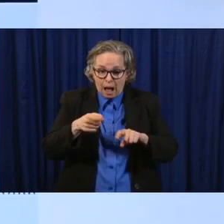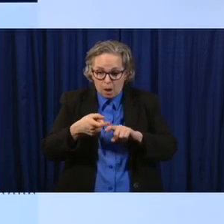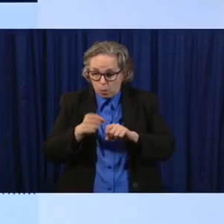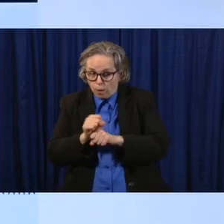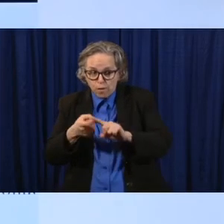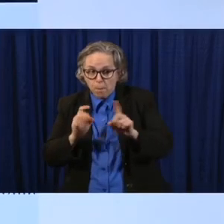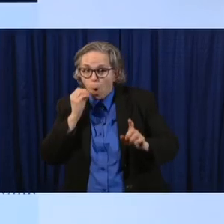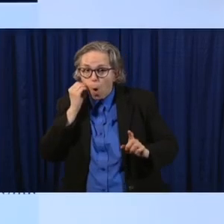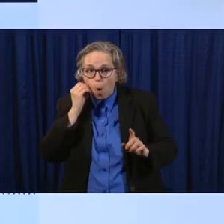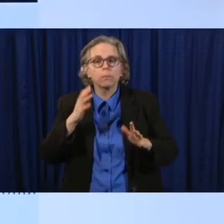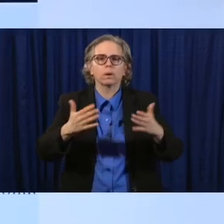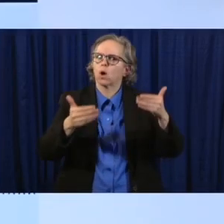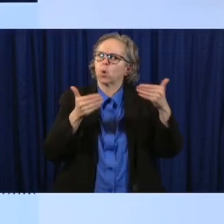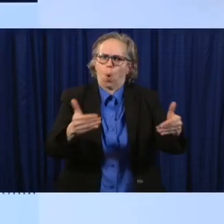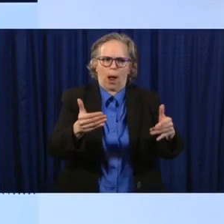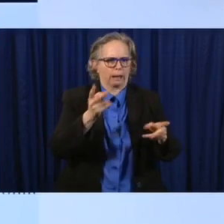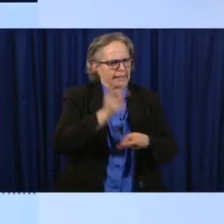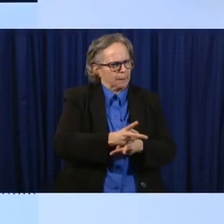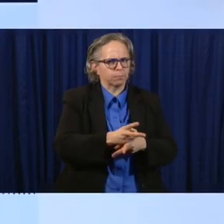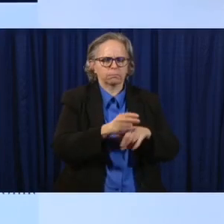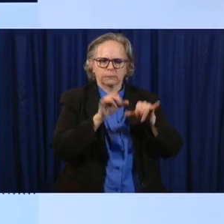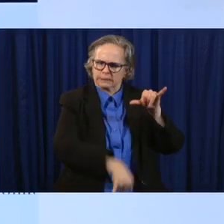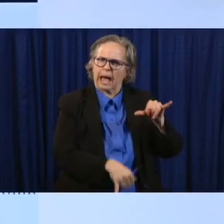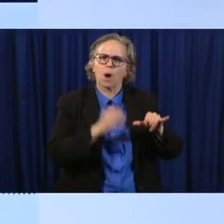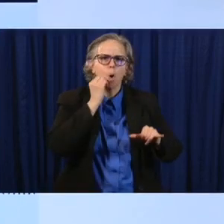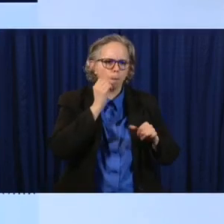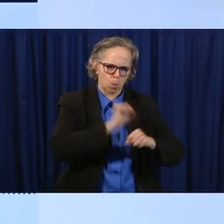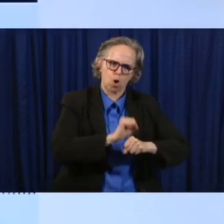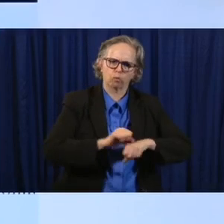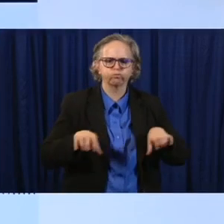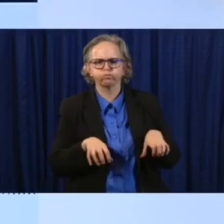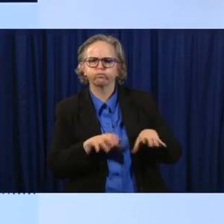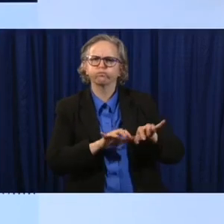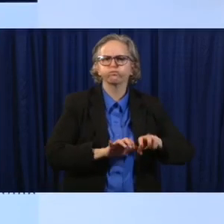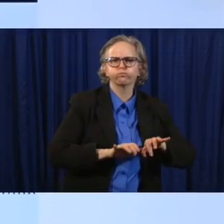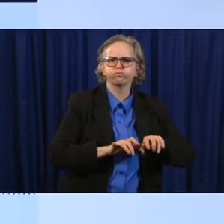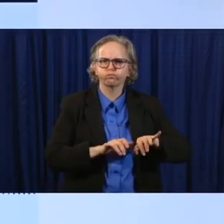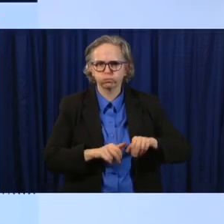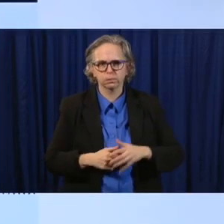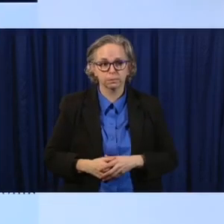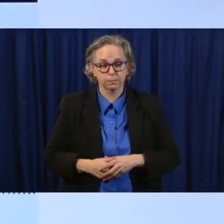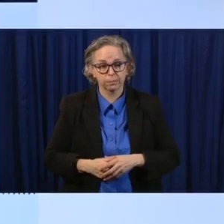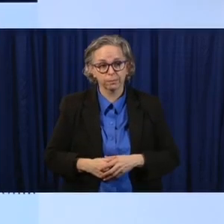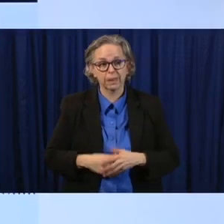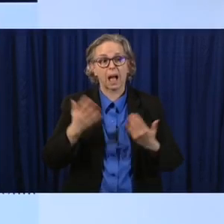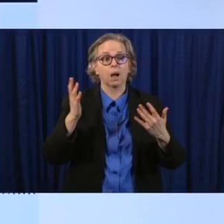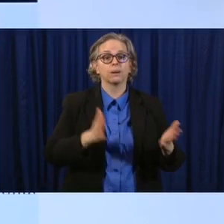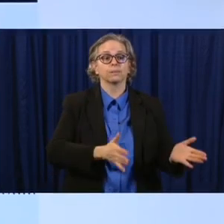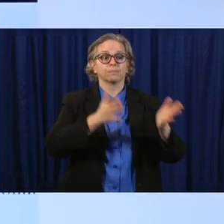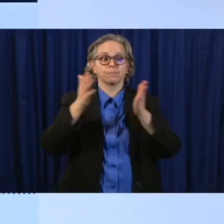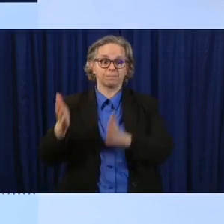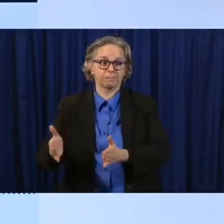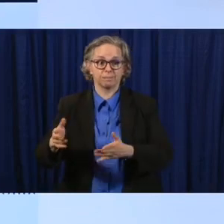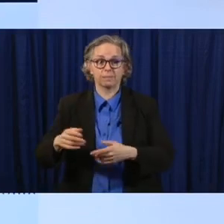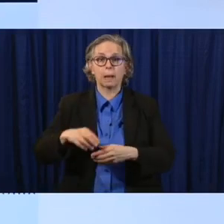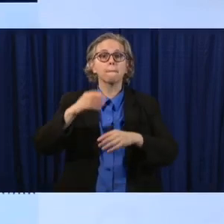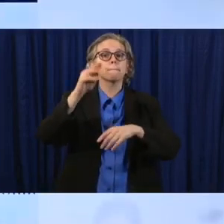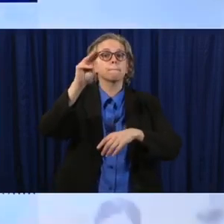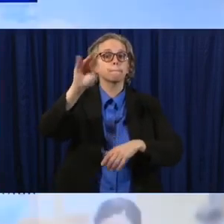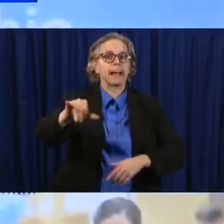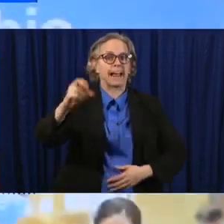humanly possible. Let me go now to May 12th.